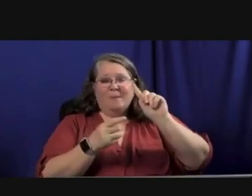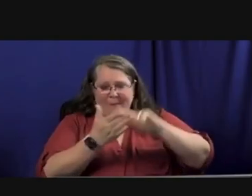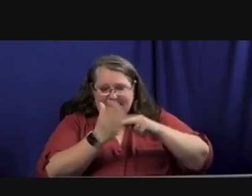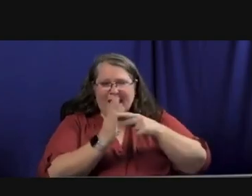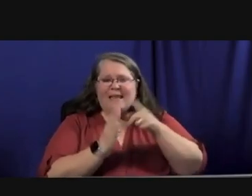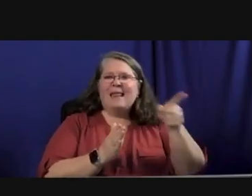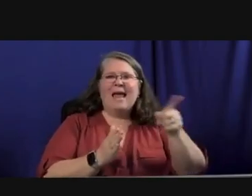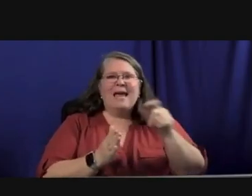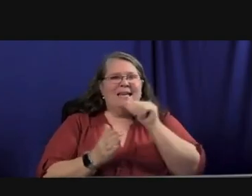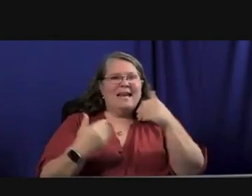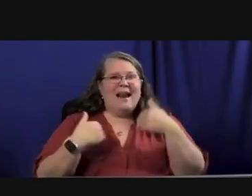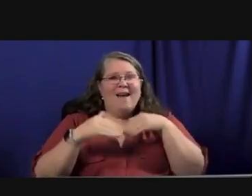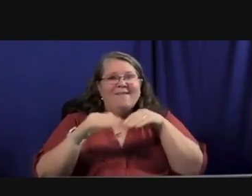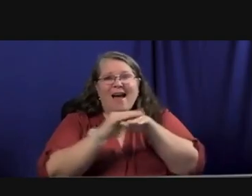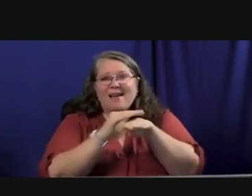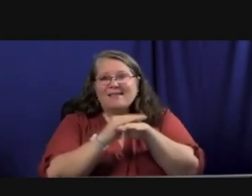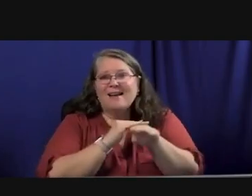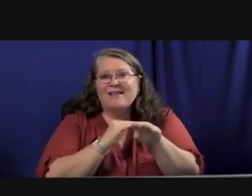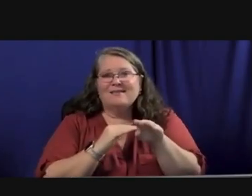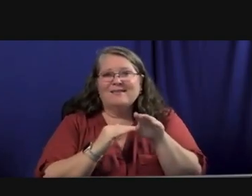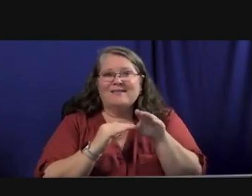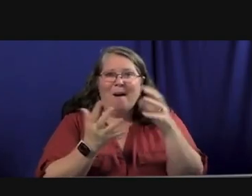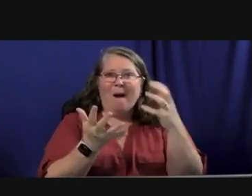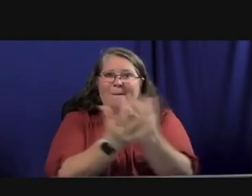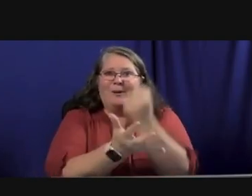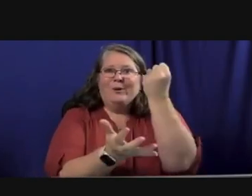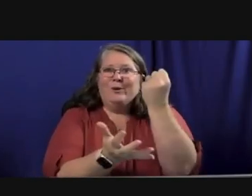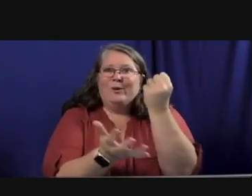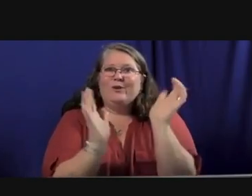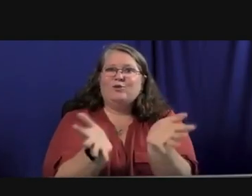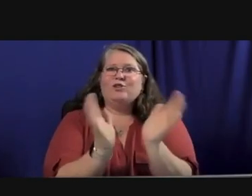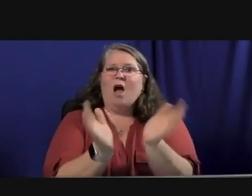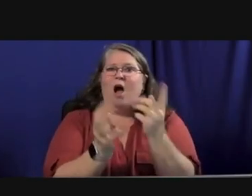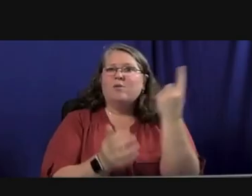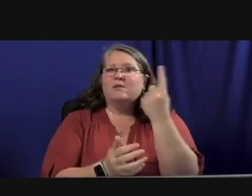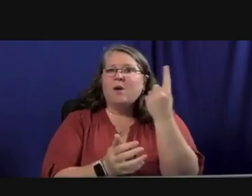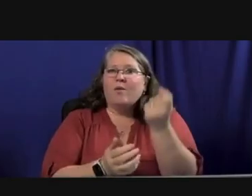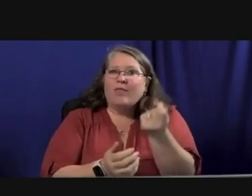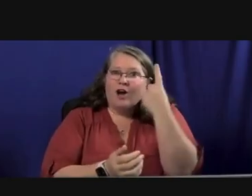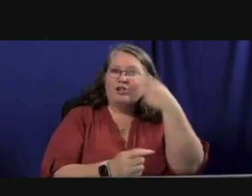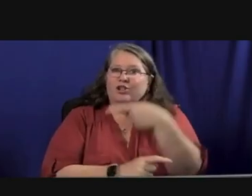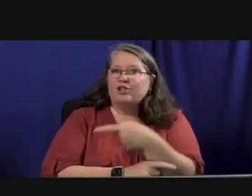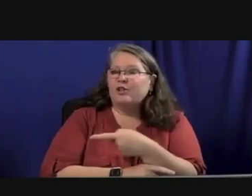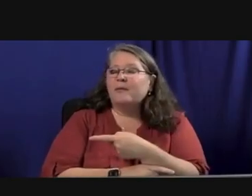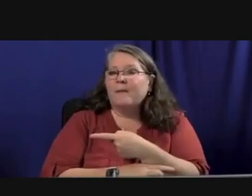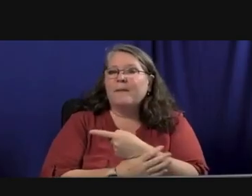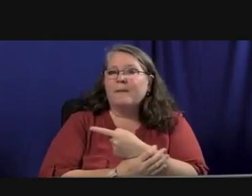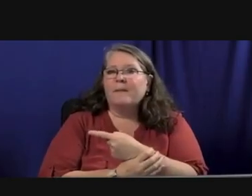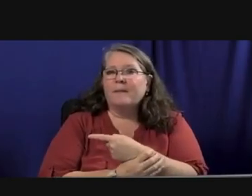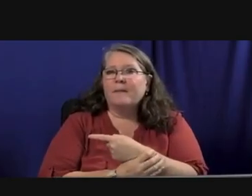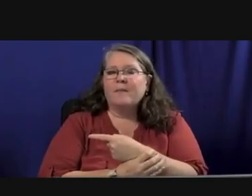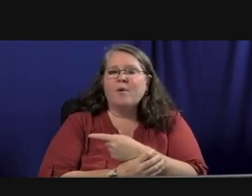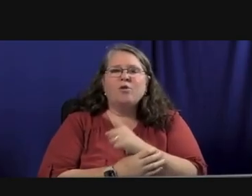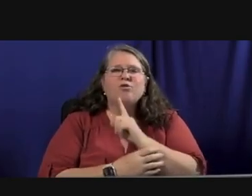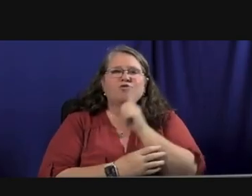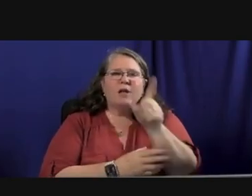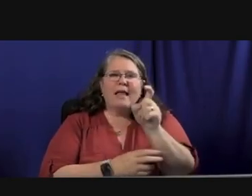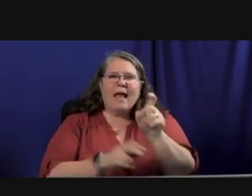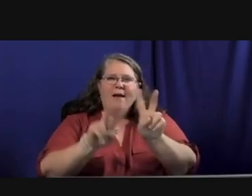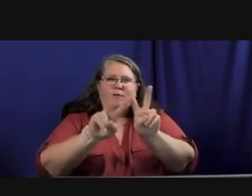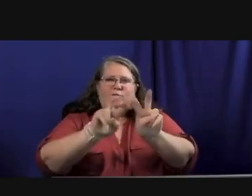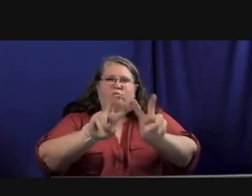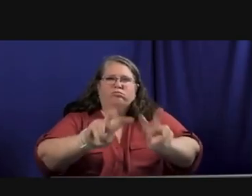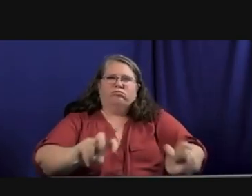because they've held in information for so long and they didn't have access to actually chat with someone who understood